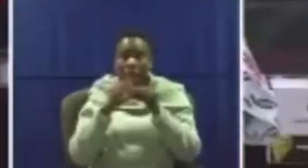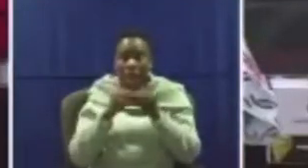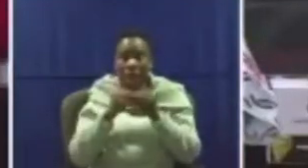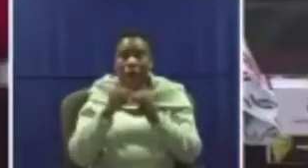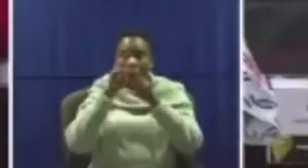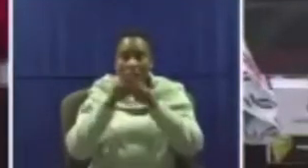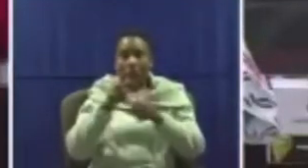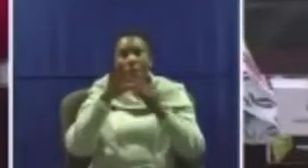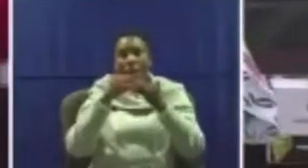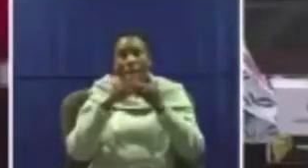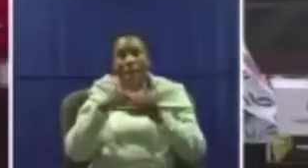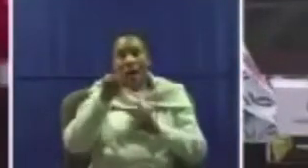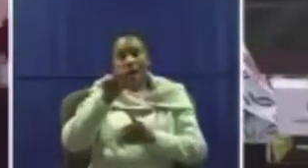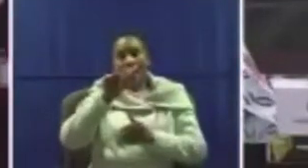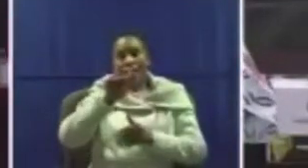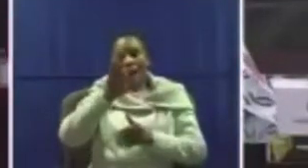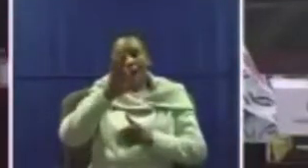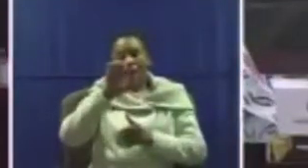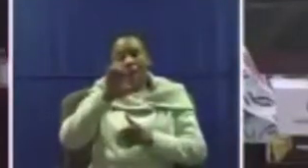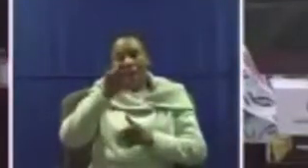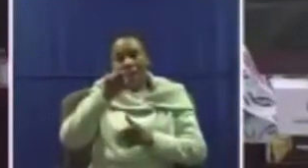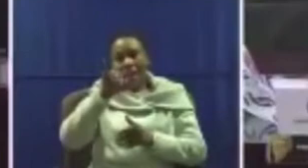Honorable Member Tafeni, please leave.